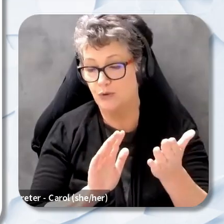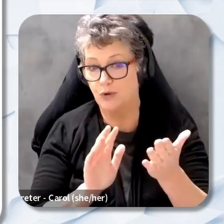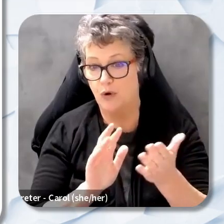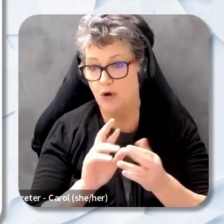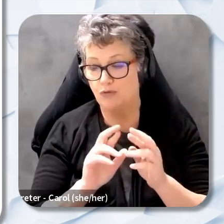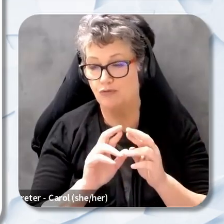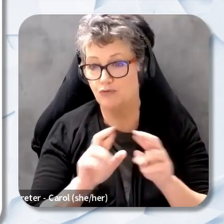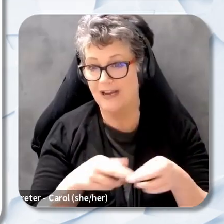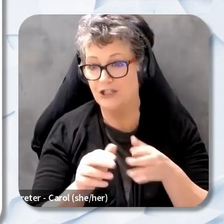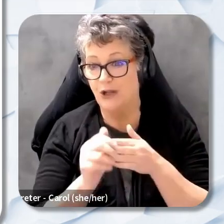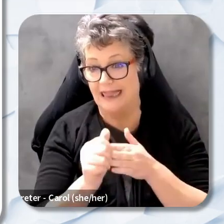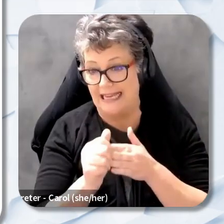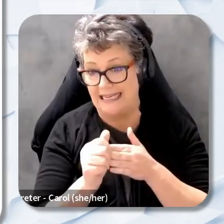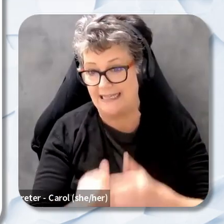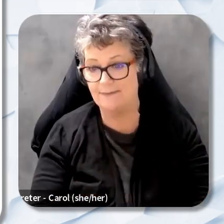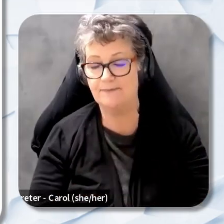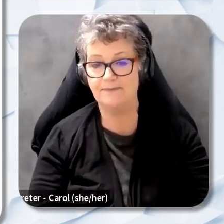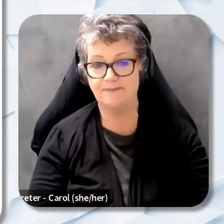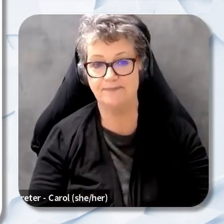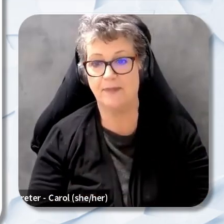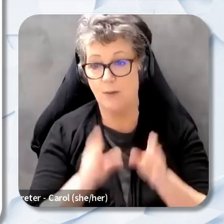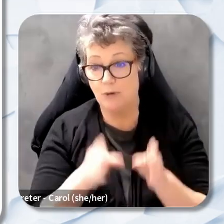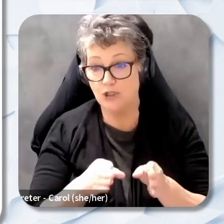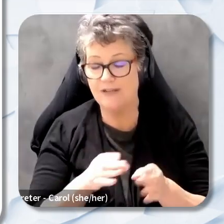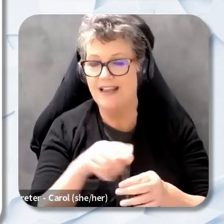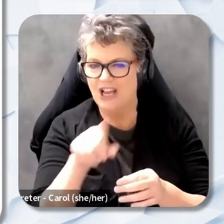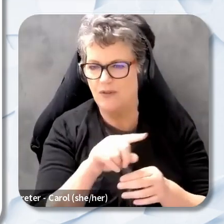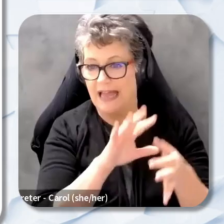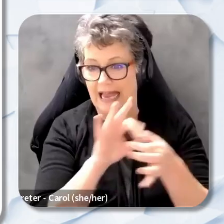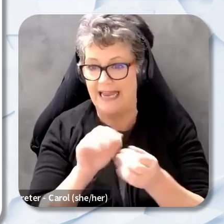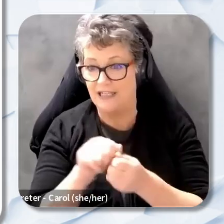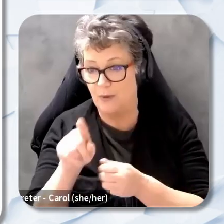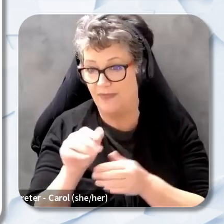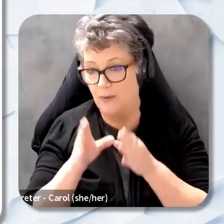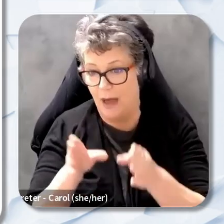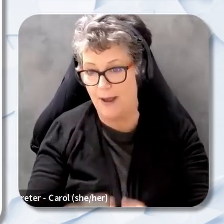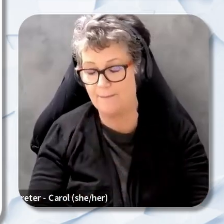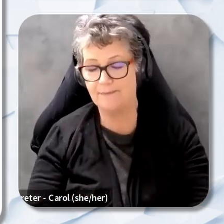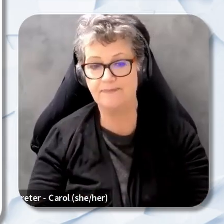needs. I'm sorry, to your regional leads so they can get connected with you that way.